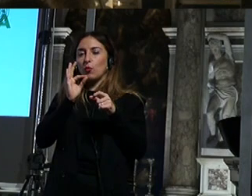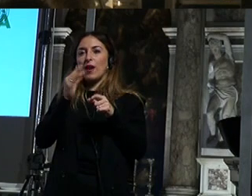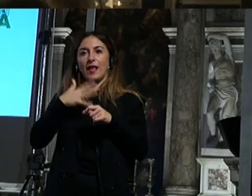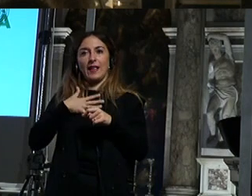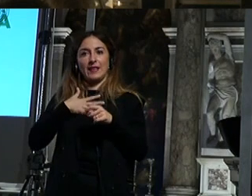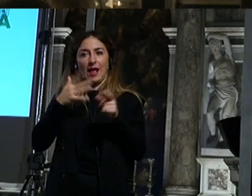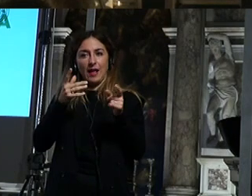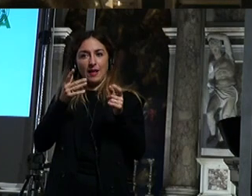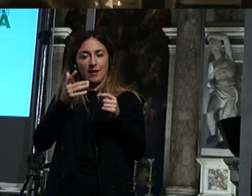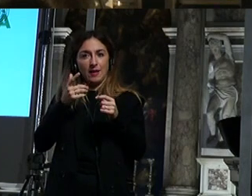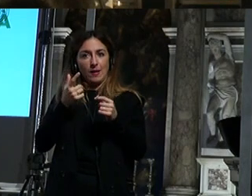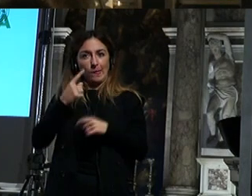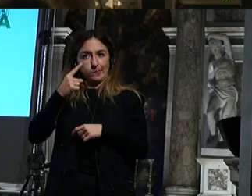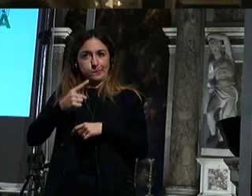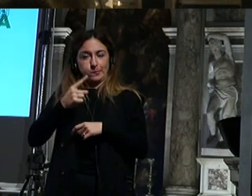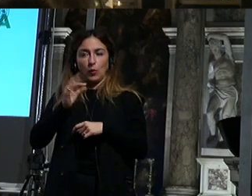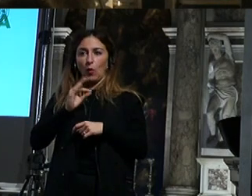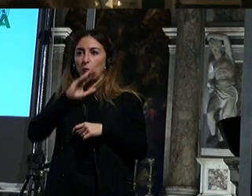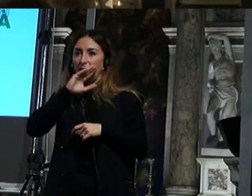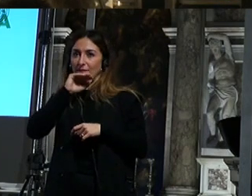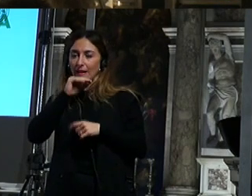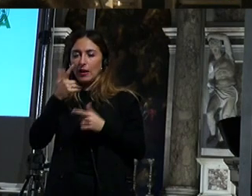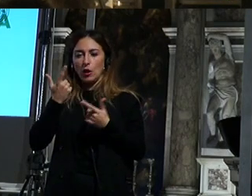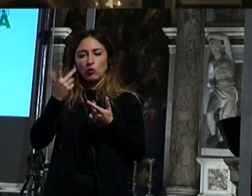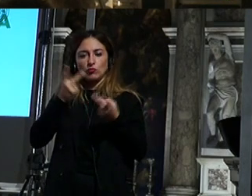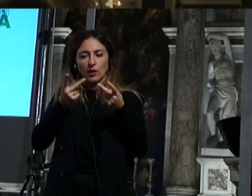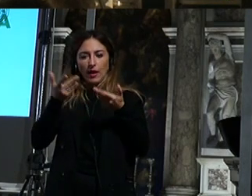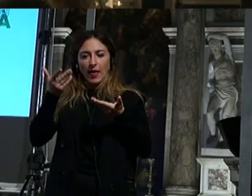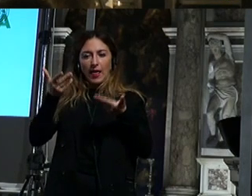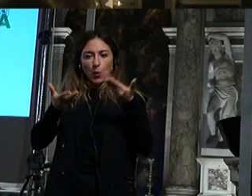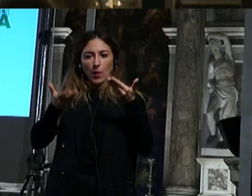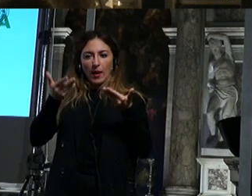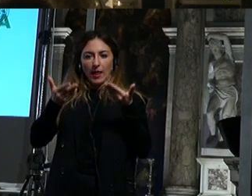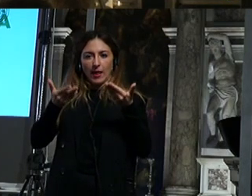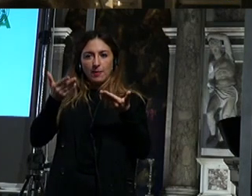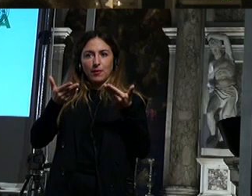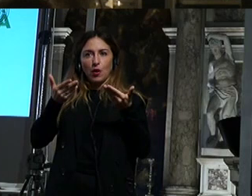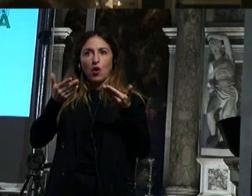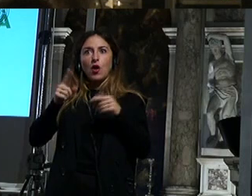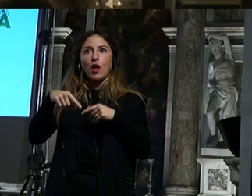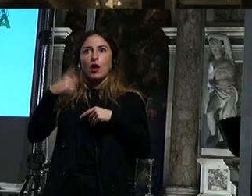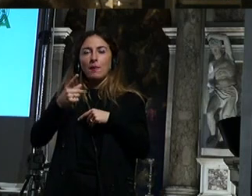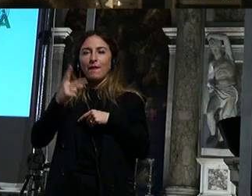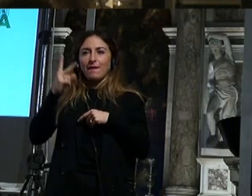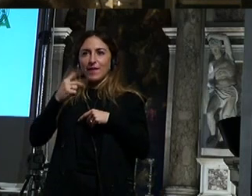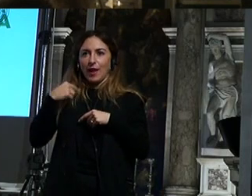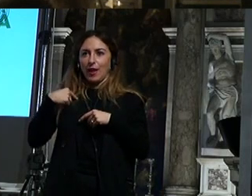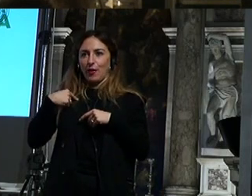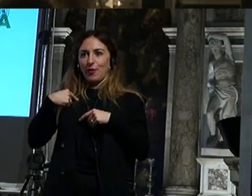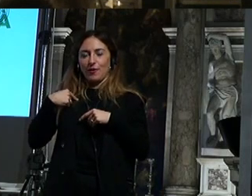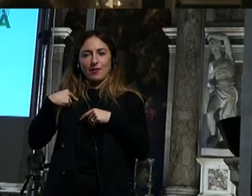wrote. And then again, I was also just writing what I wanted, what felt good.